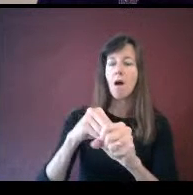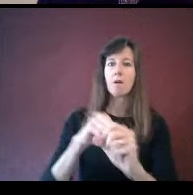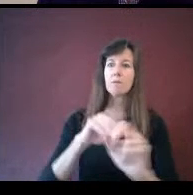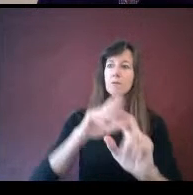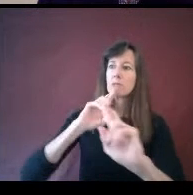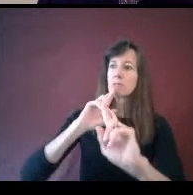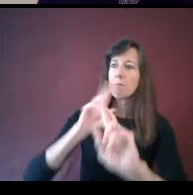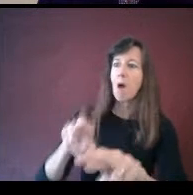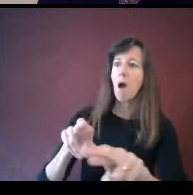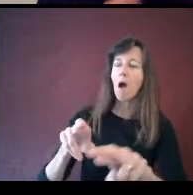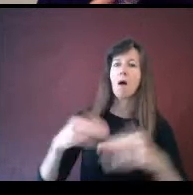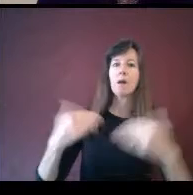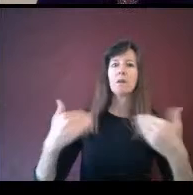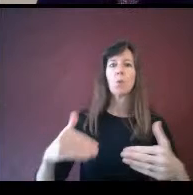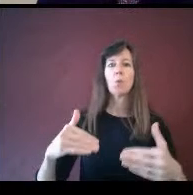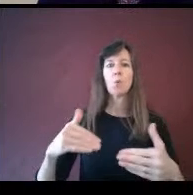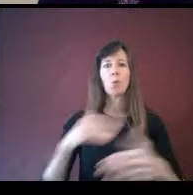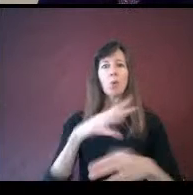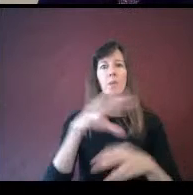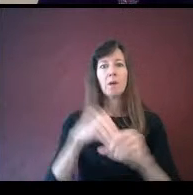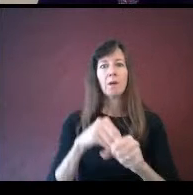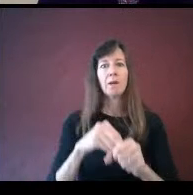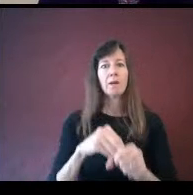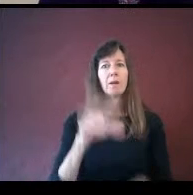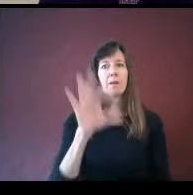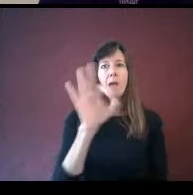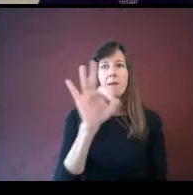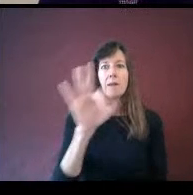99% of the time, to see us respond